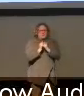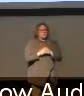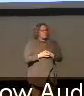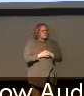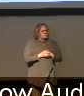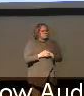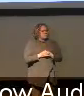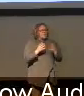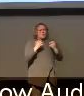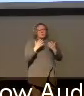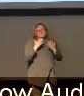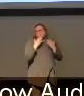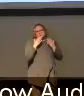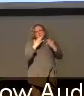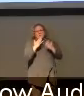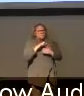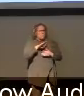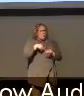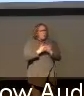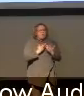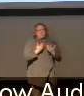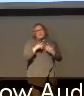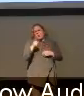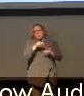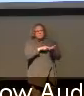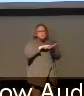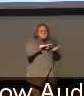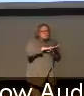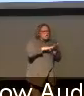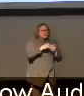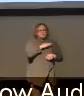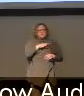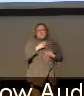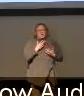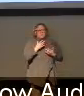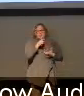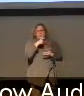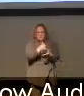other frontline heroes who have helped me in this journey. Thank you.